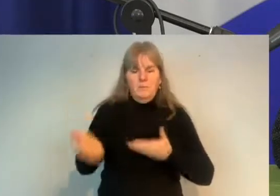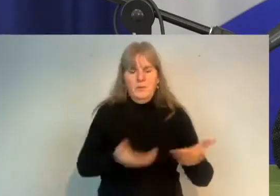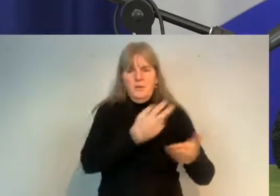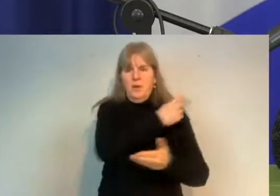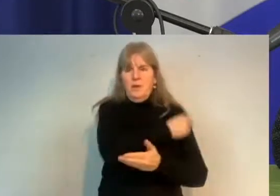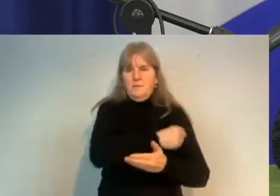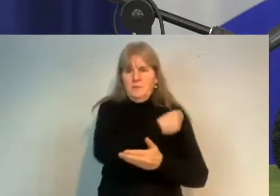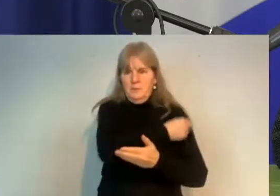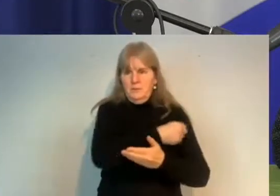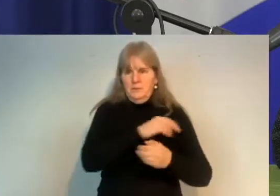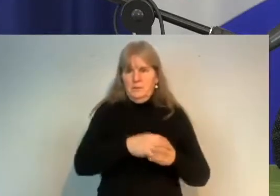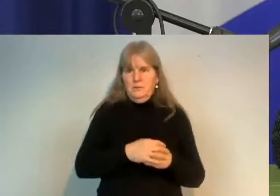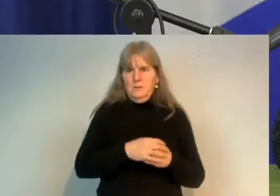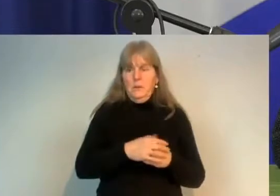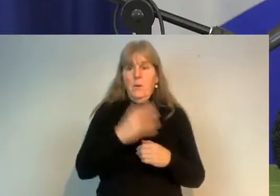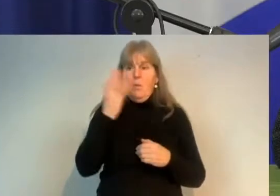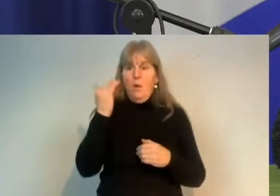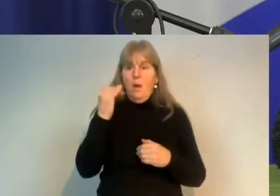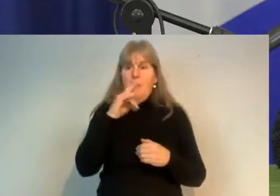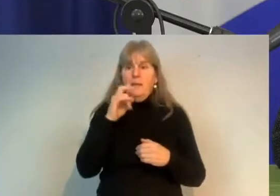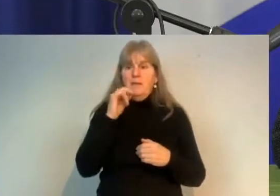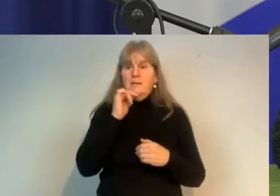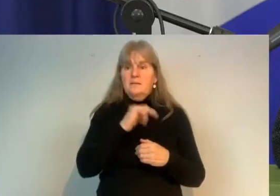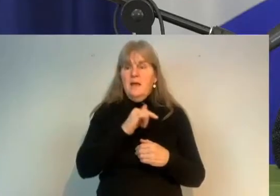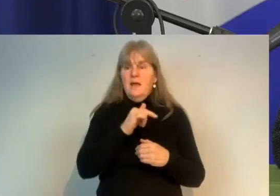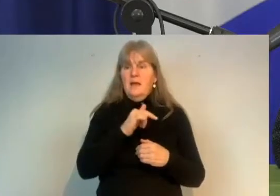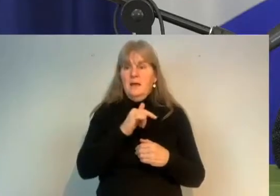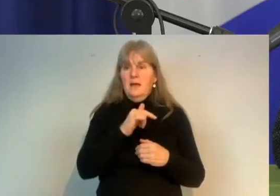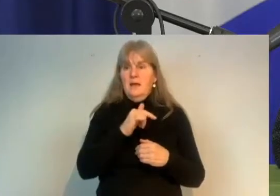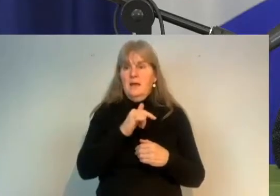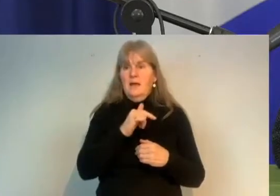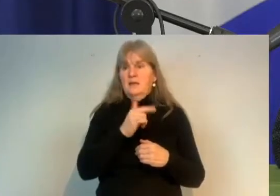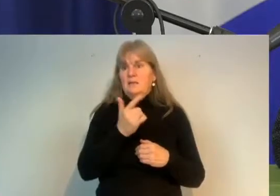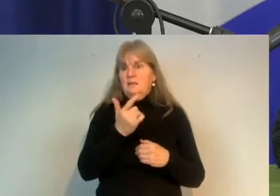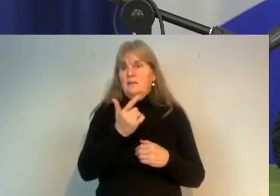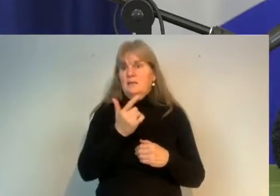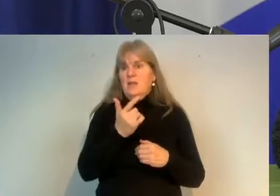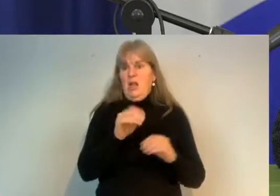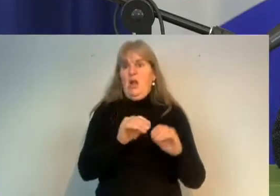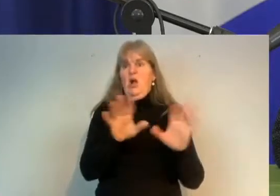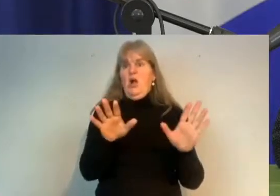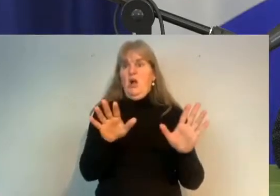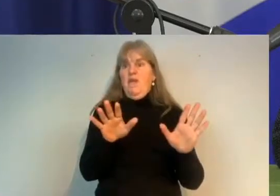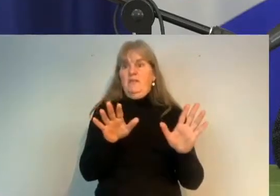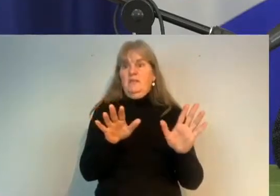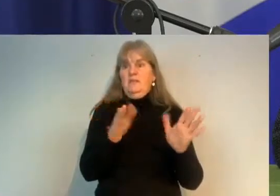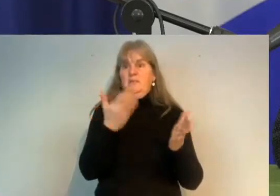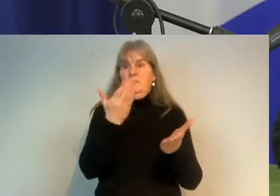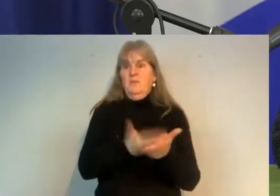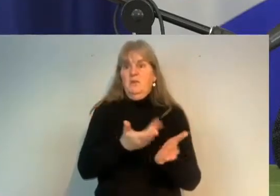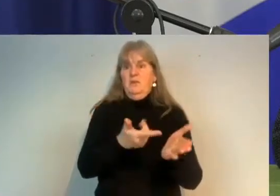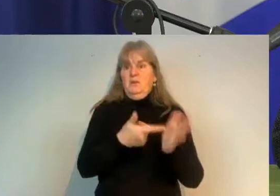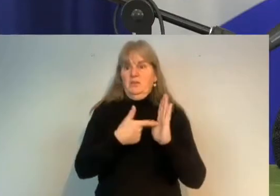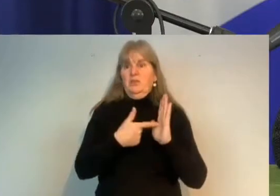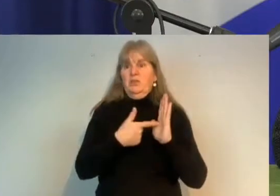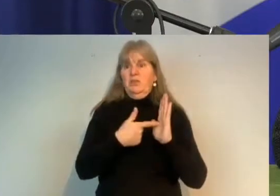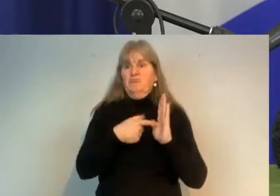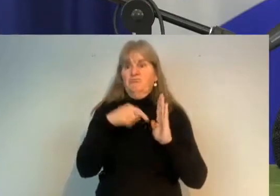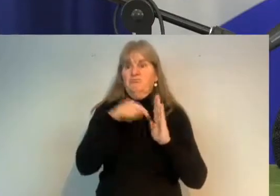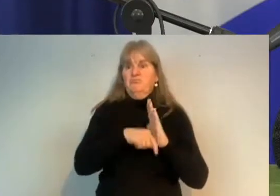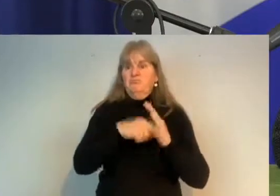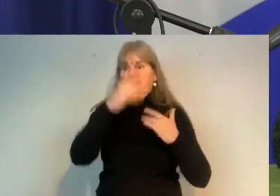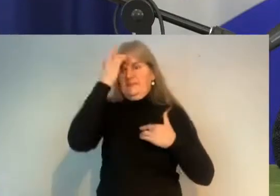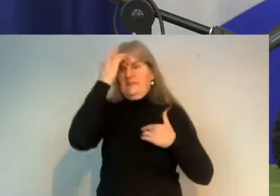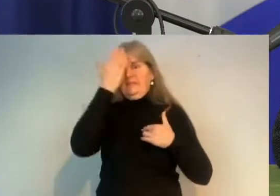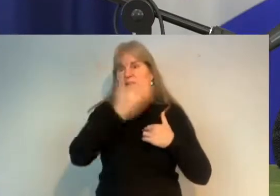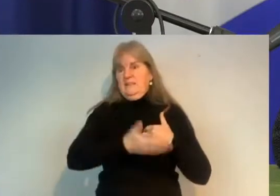that is because that's a very distinctive indicator, and it's also what we are working to